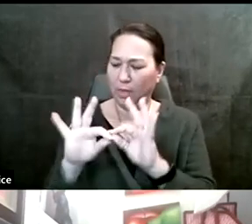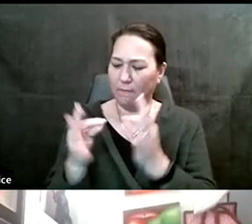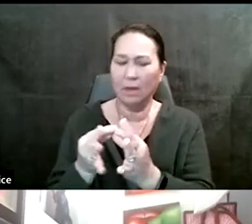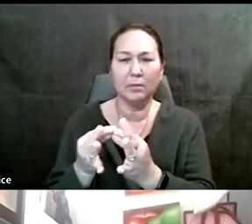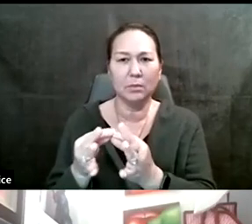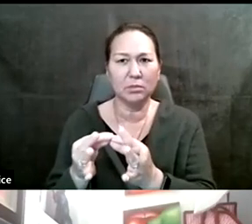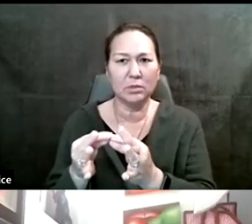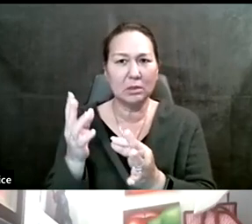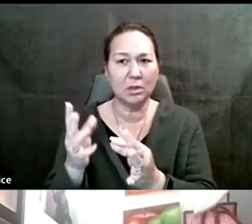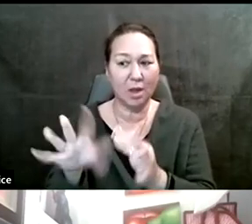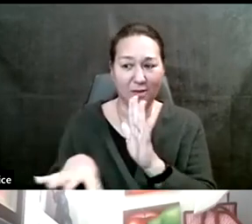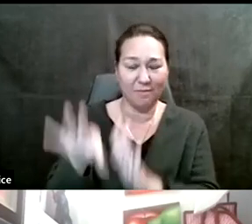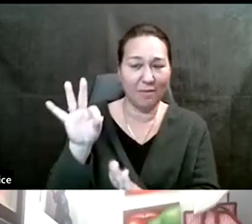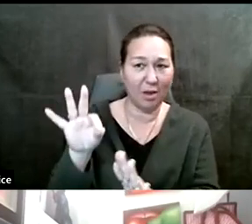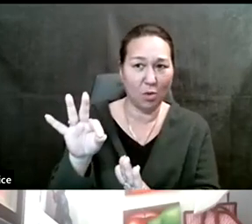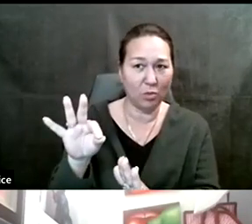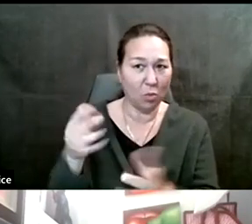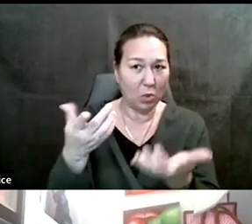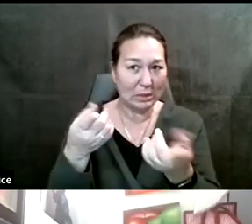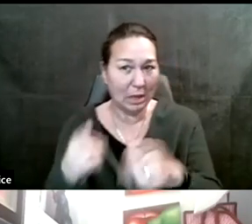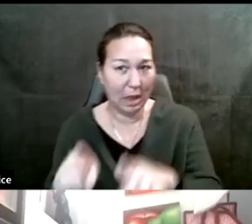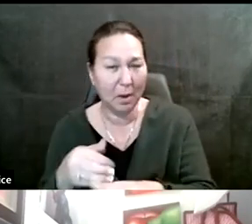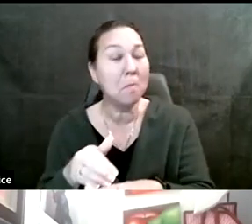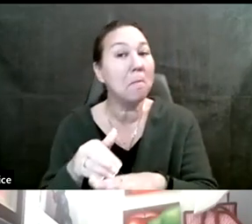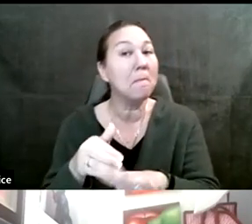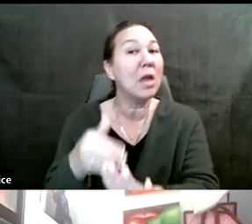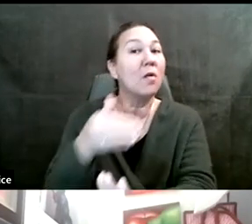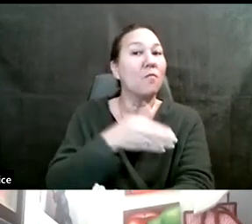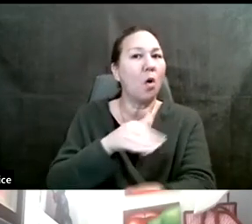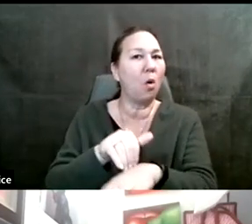what's happening before sending them to court